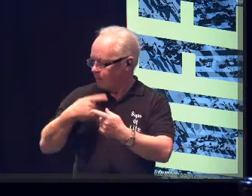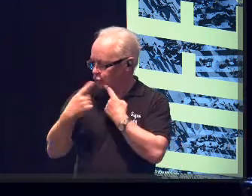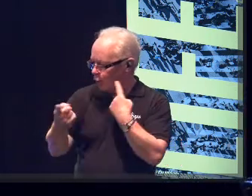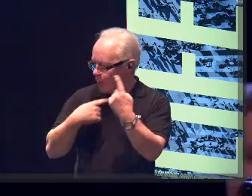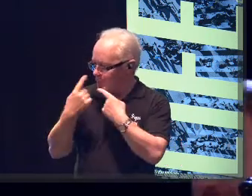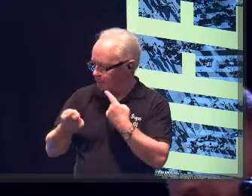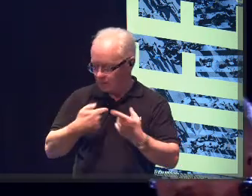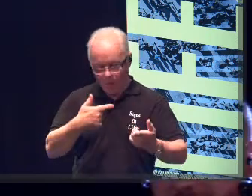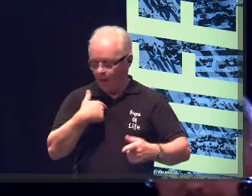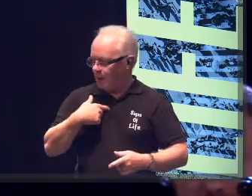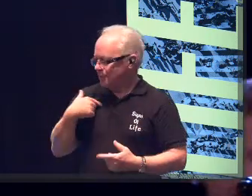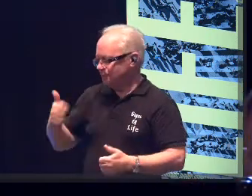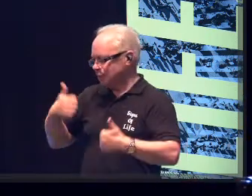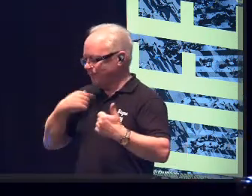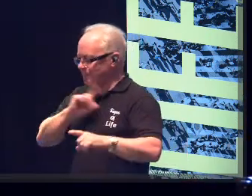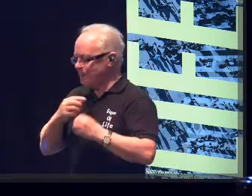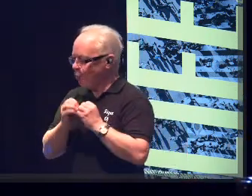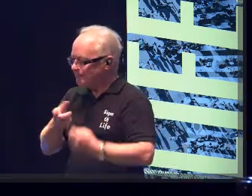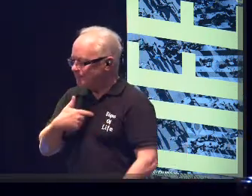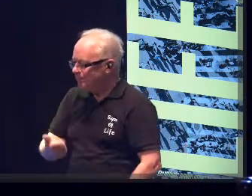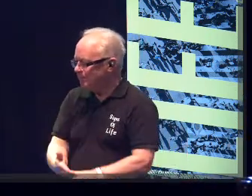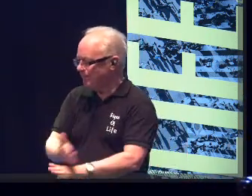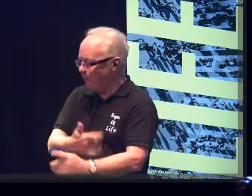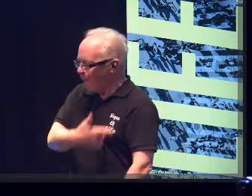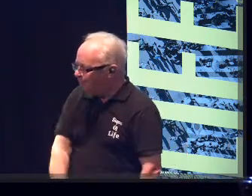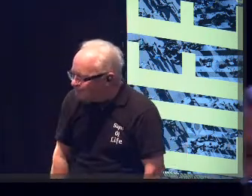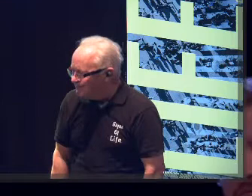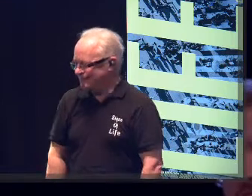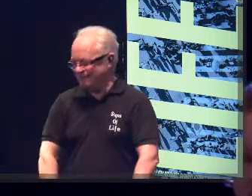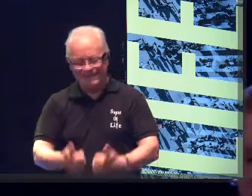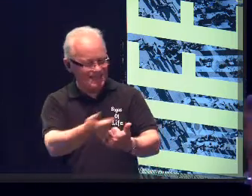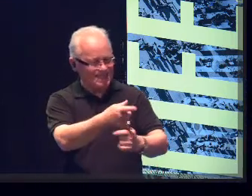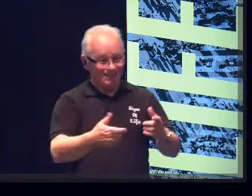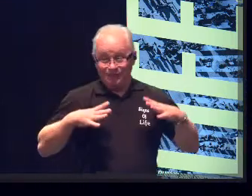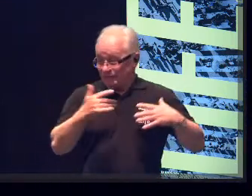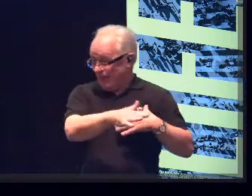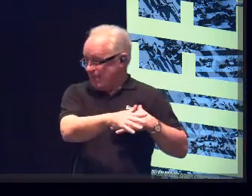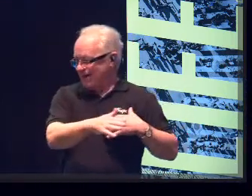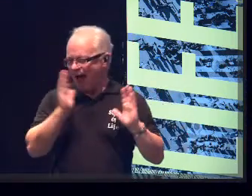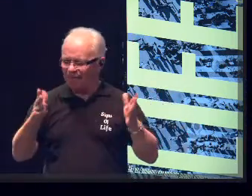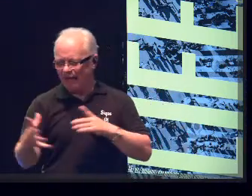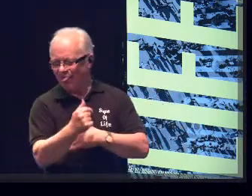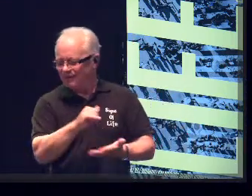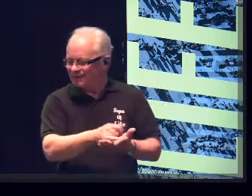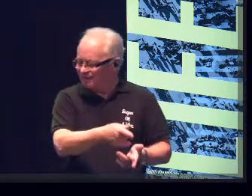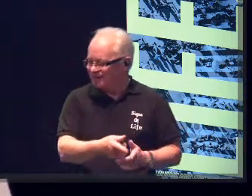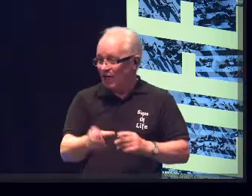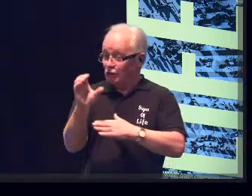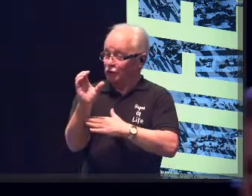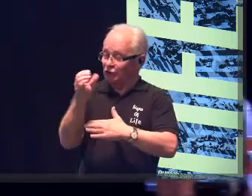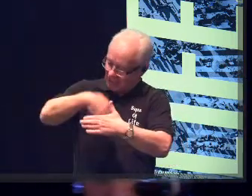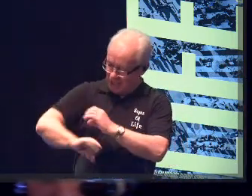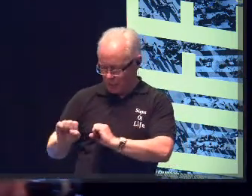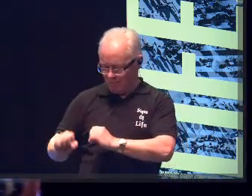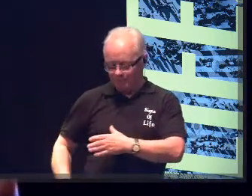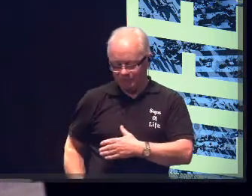blanks. If you get it wrong, no one will ever know. But that's already there. This is church in your pocket, all right? This